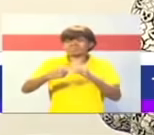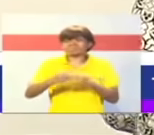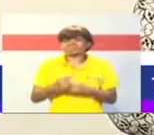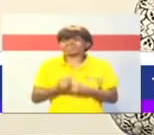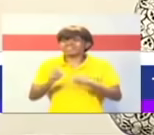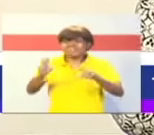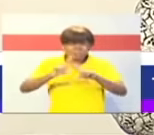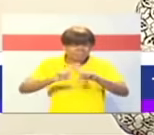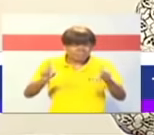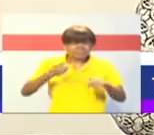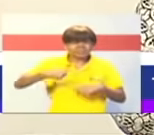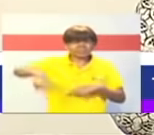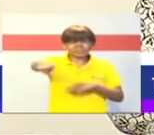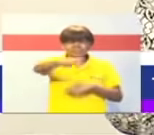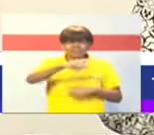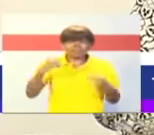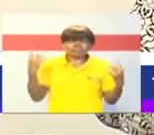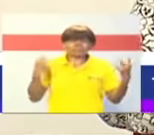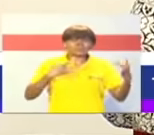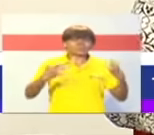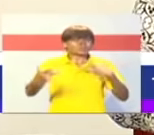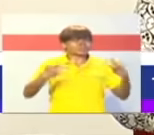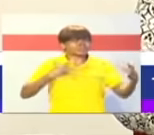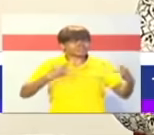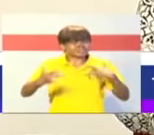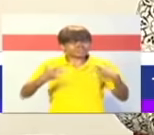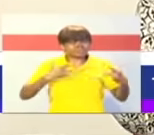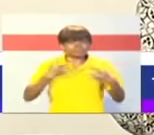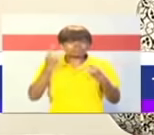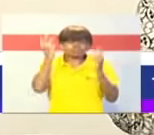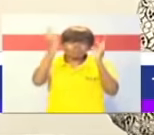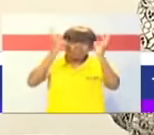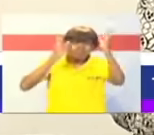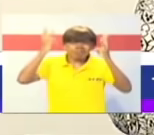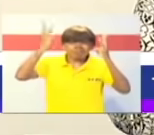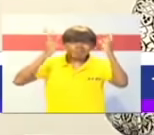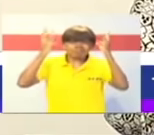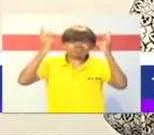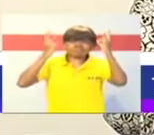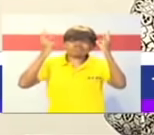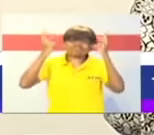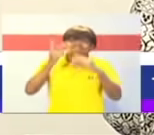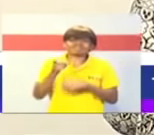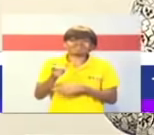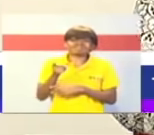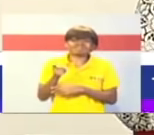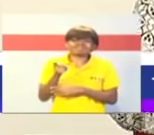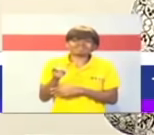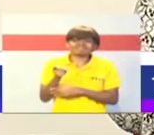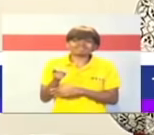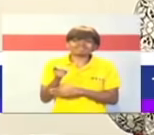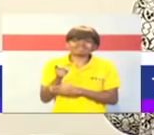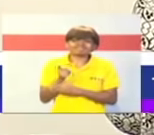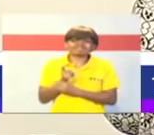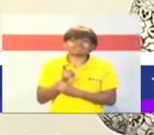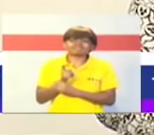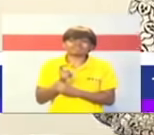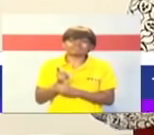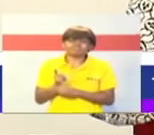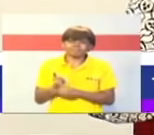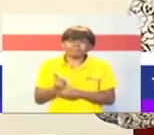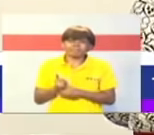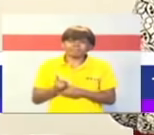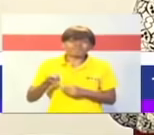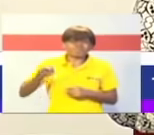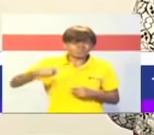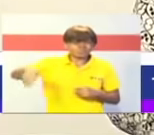are of concern, variants of concern, those with those additional properties that impact public health, in terms